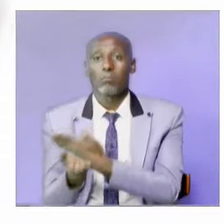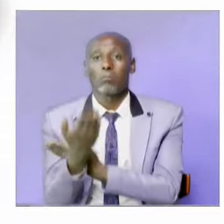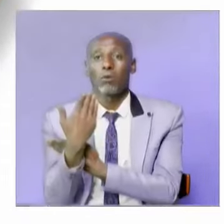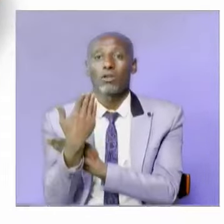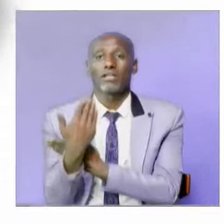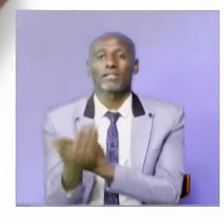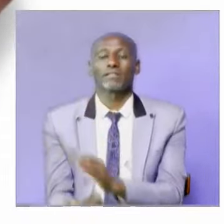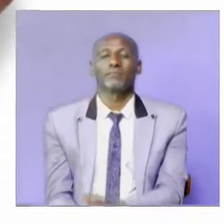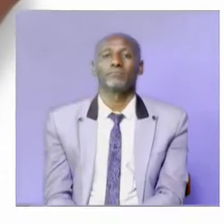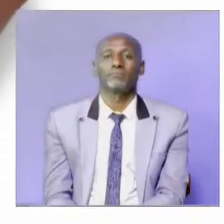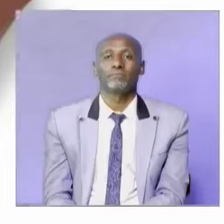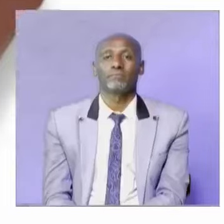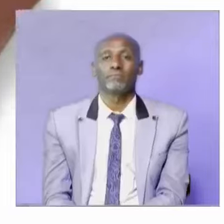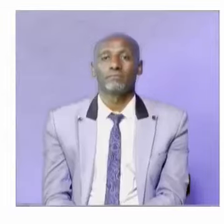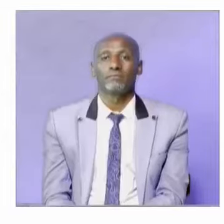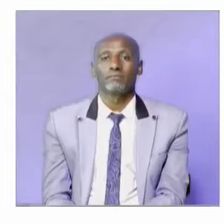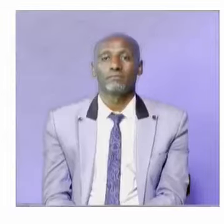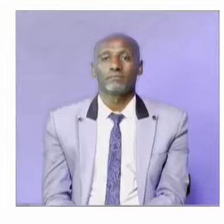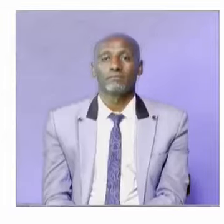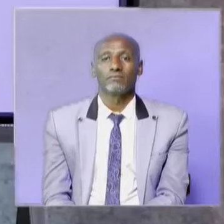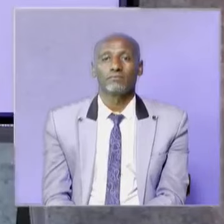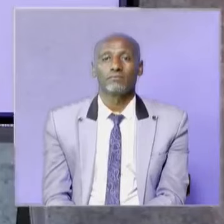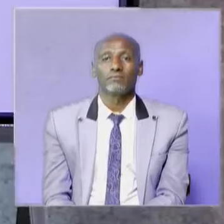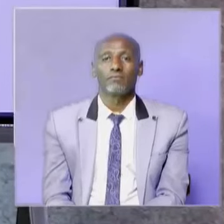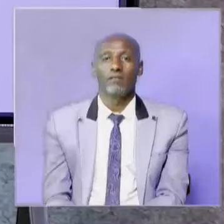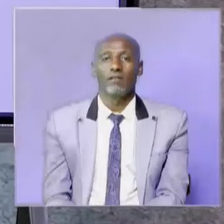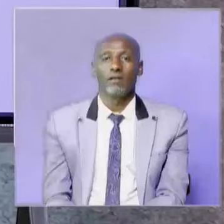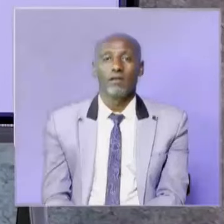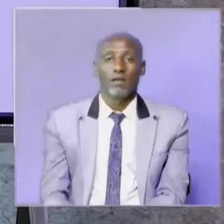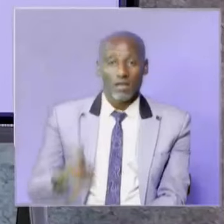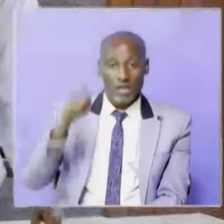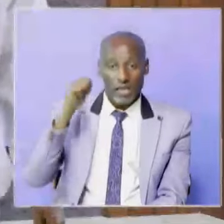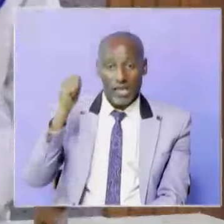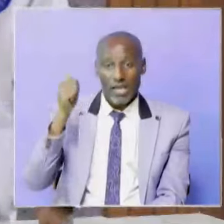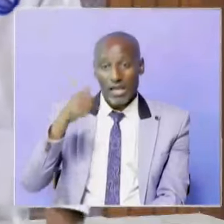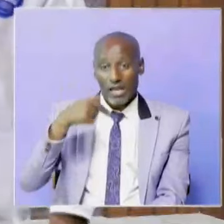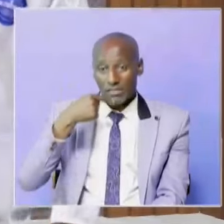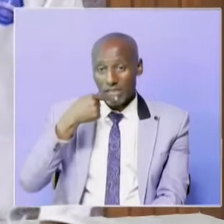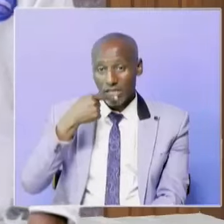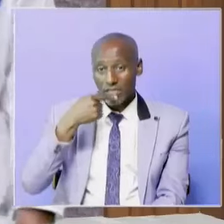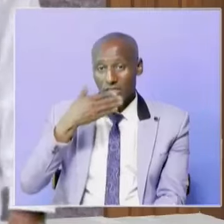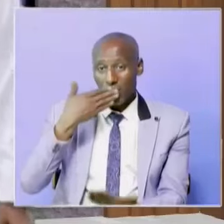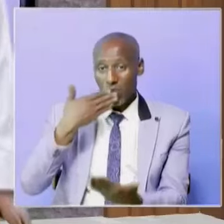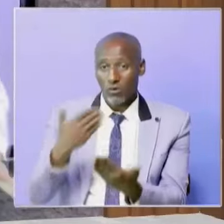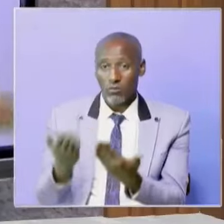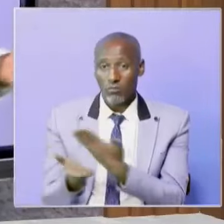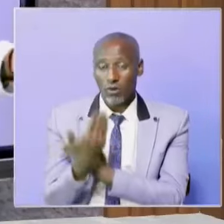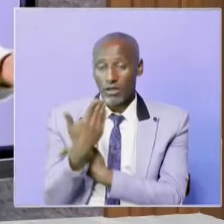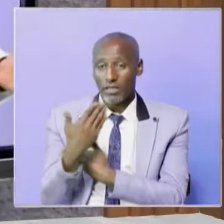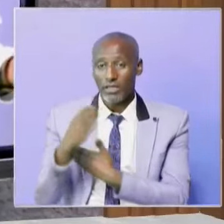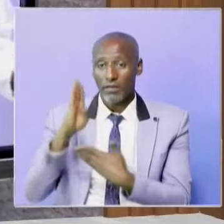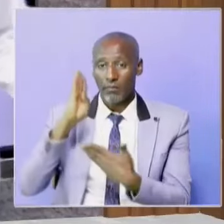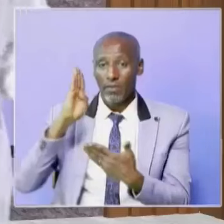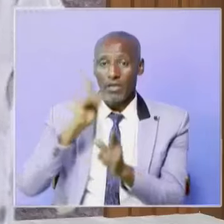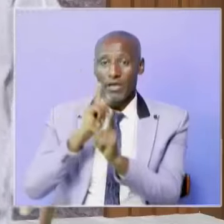Good morning. This means if Mr. A says good morning, Mr. B also should say good